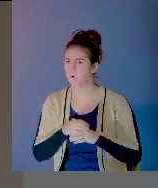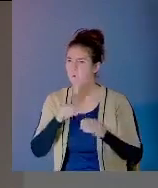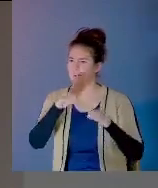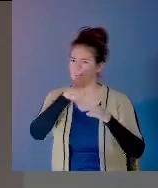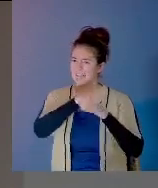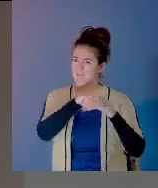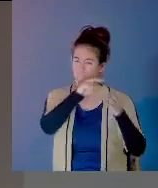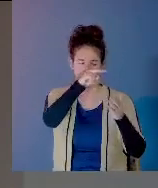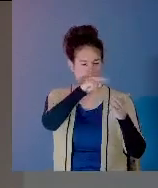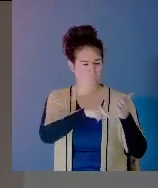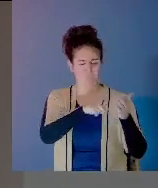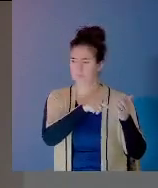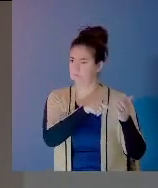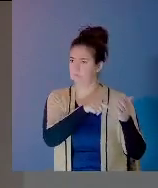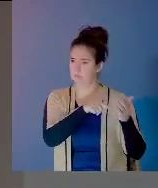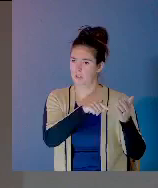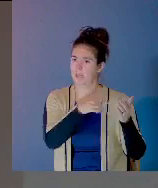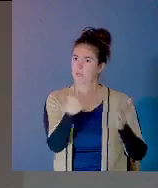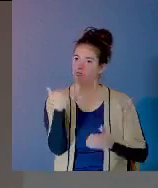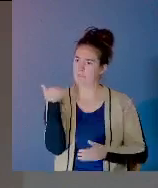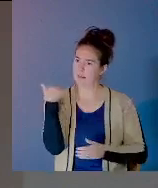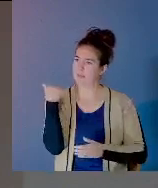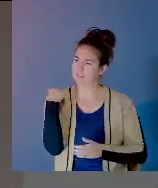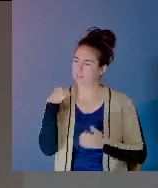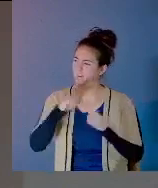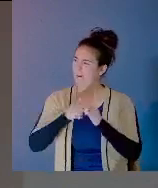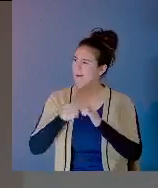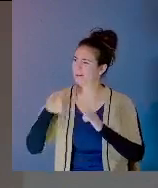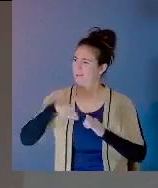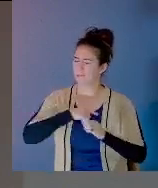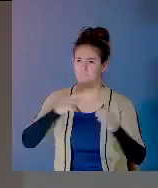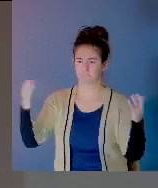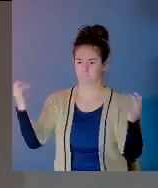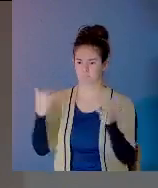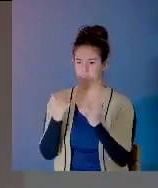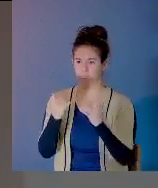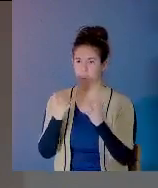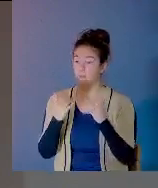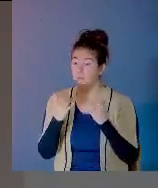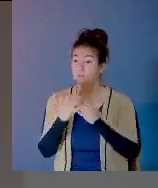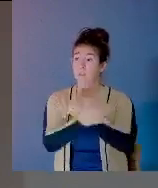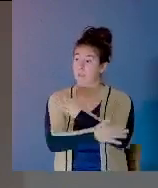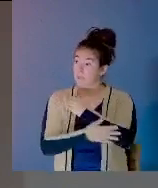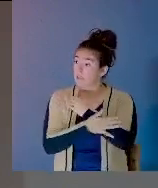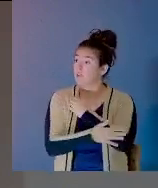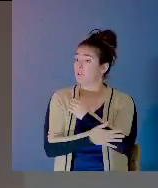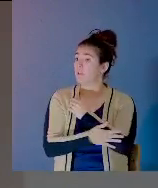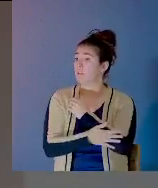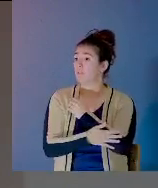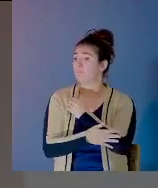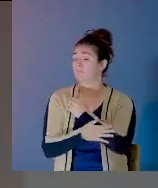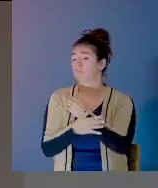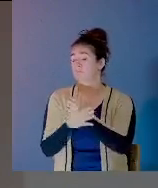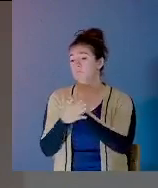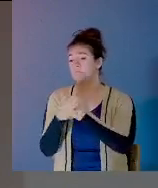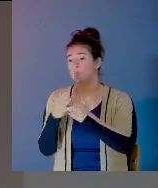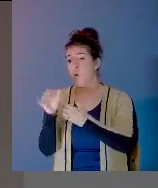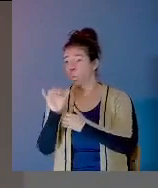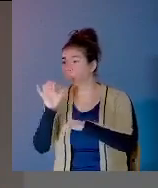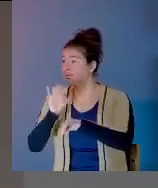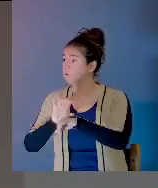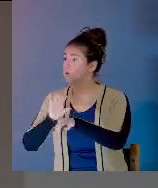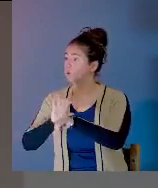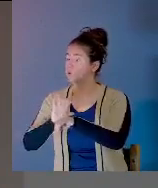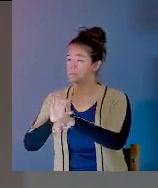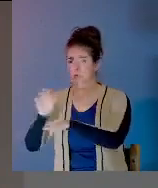together on as a nation, as a people, to really just come before the Lord and be grateful.